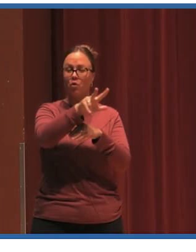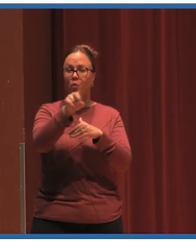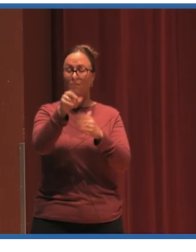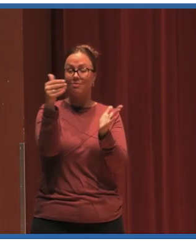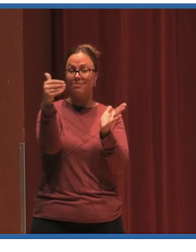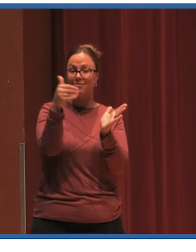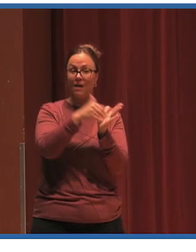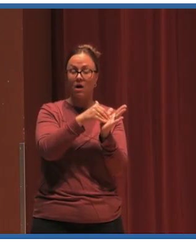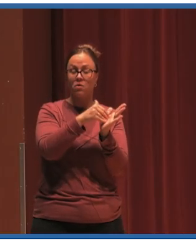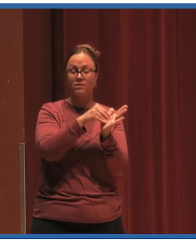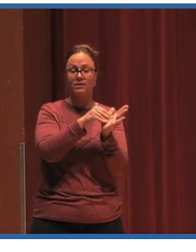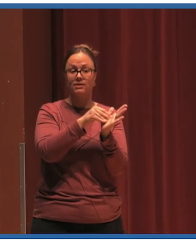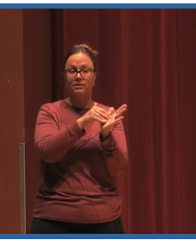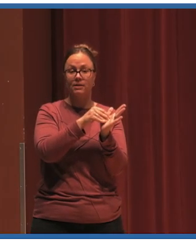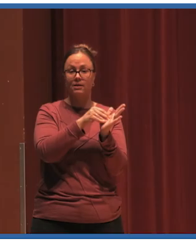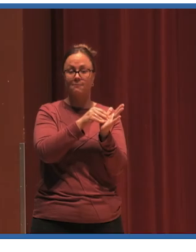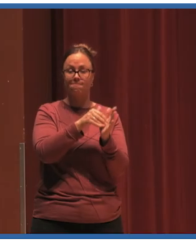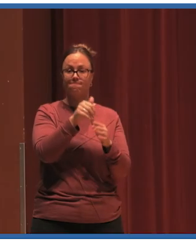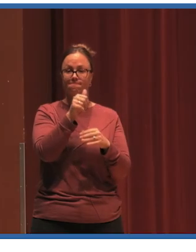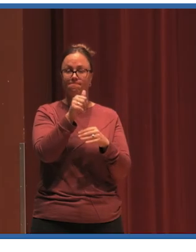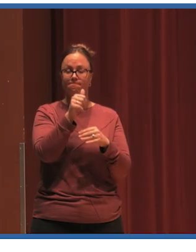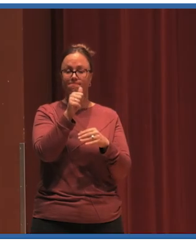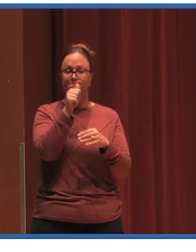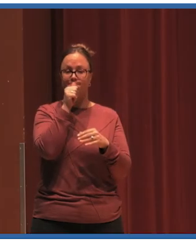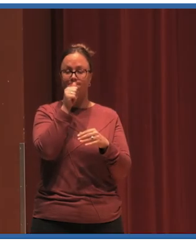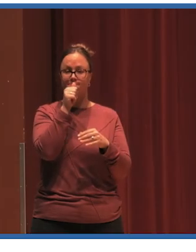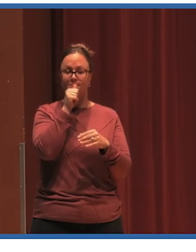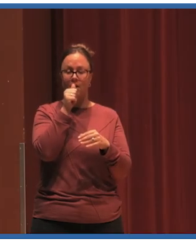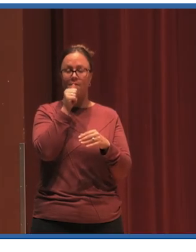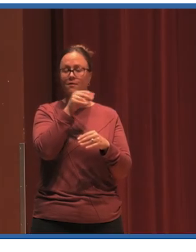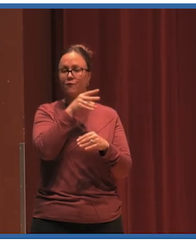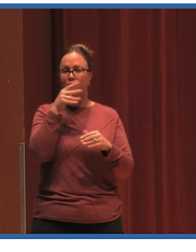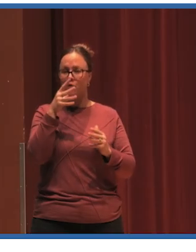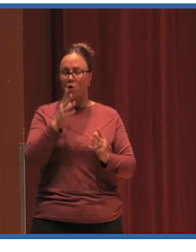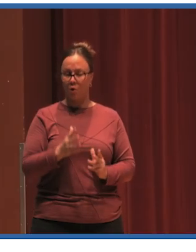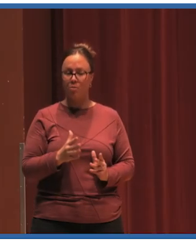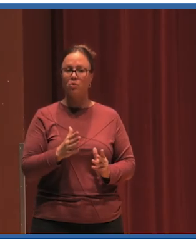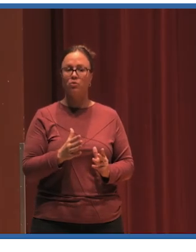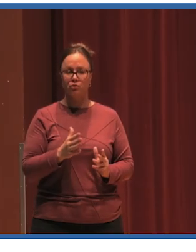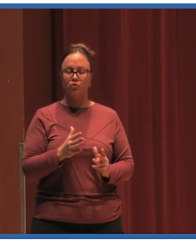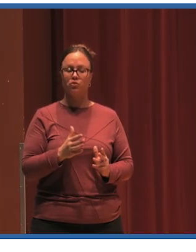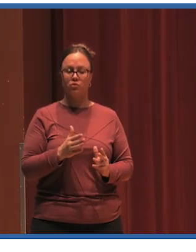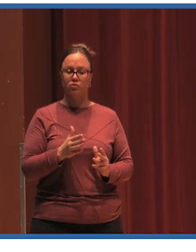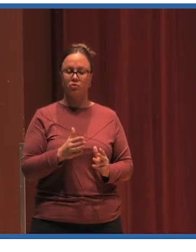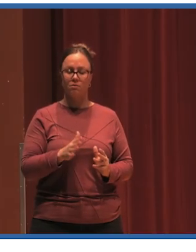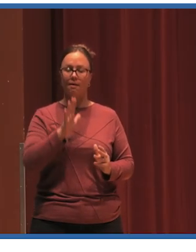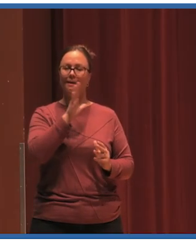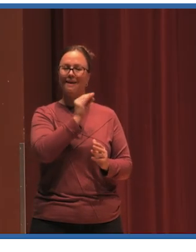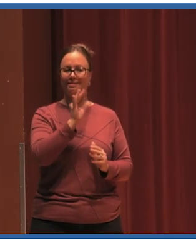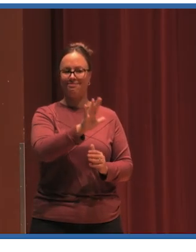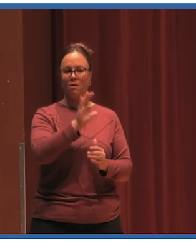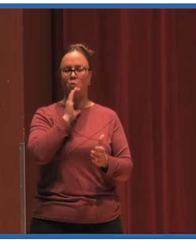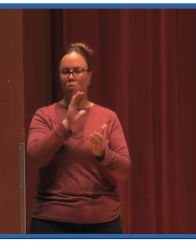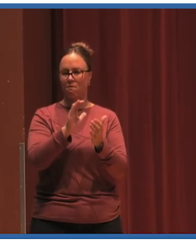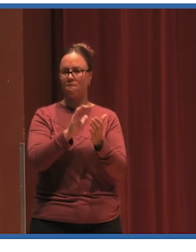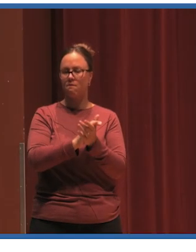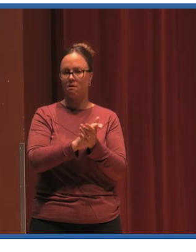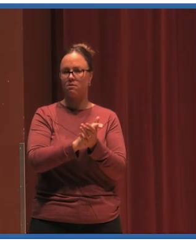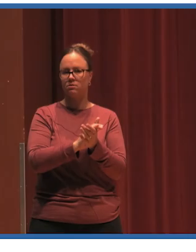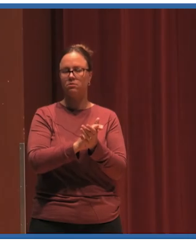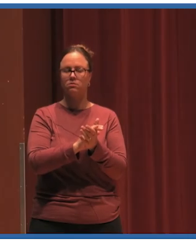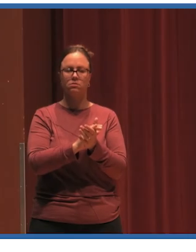31,000 private pesticide applicators or farmers and their spouses. That will be